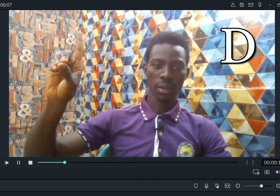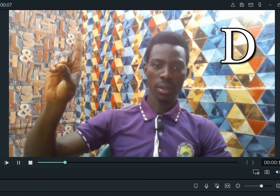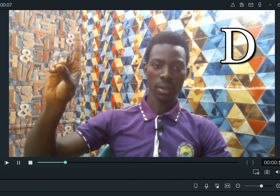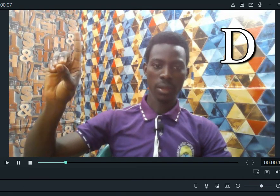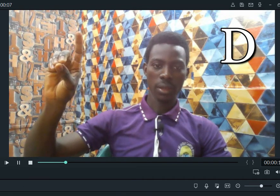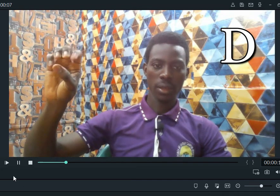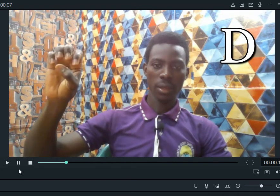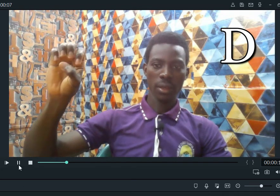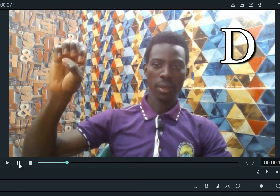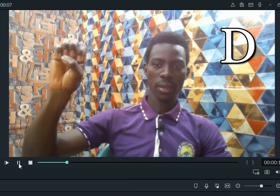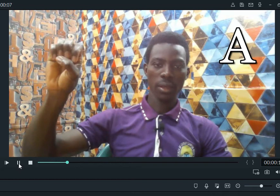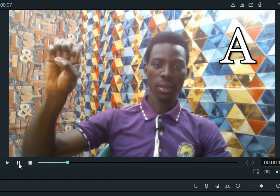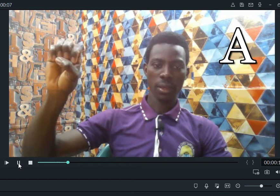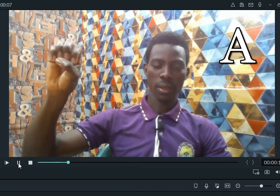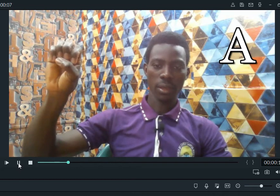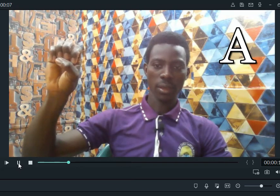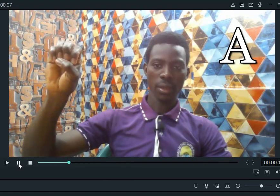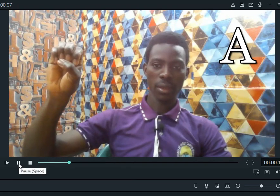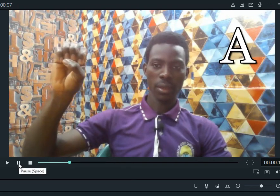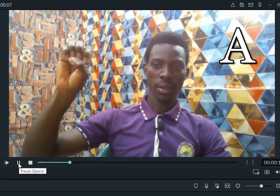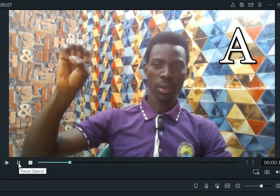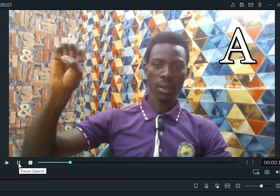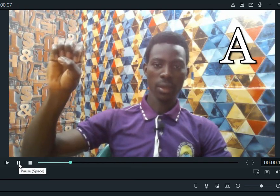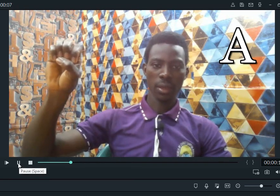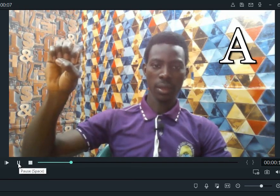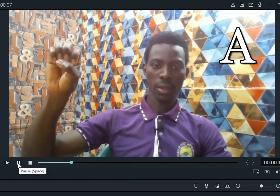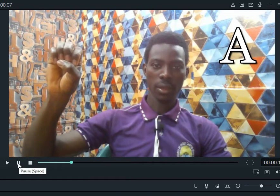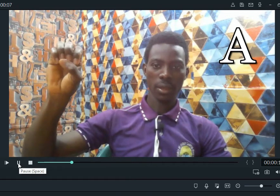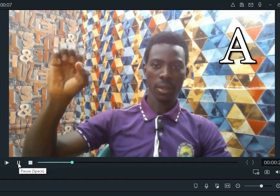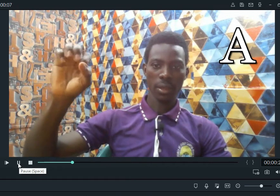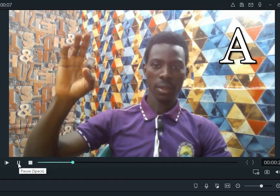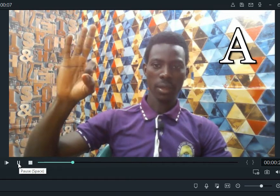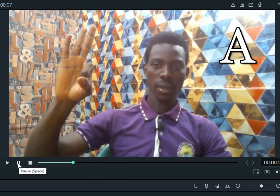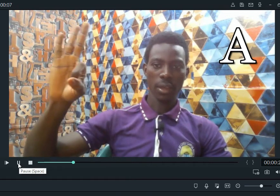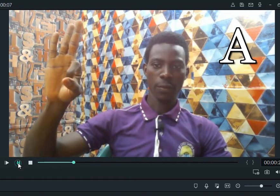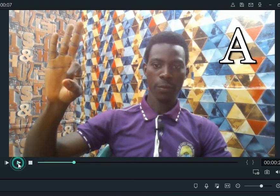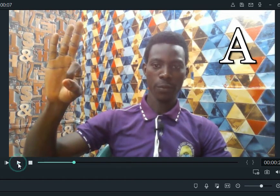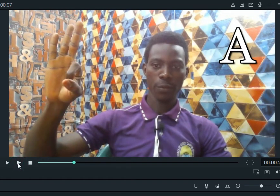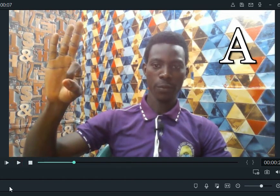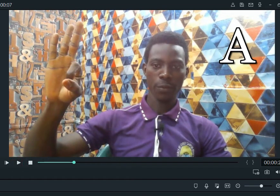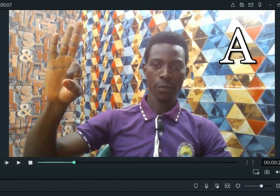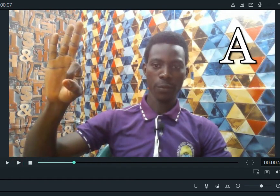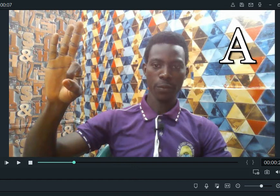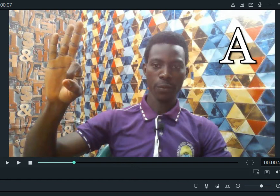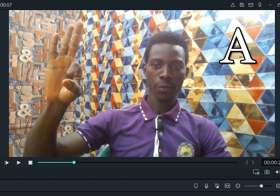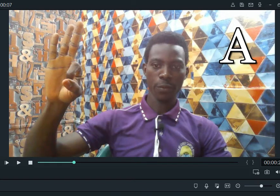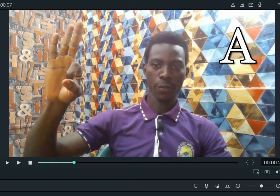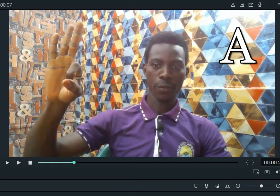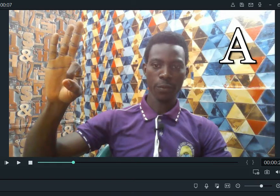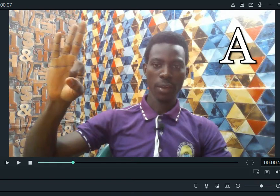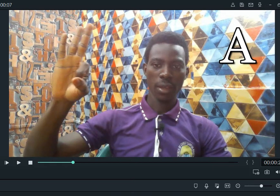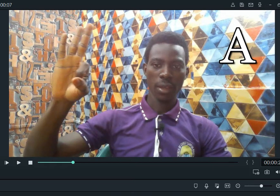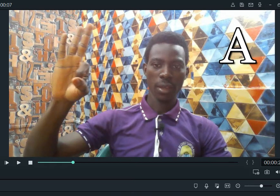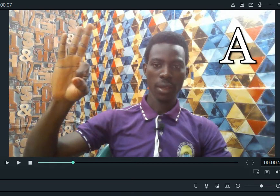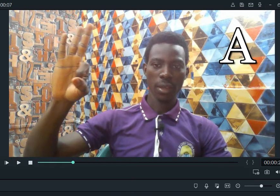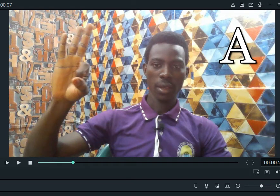D, E, E, F. So after